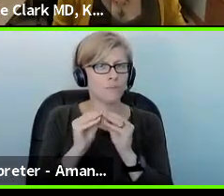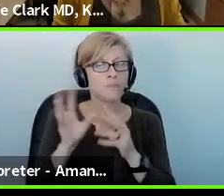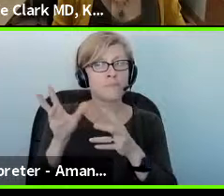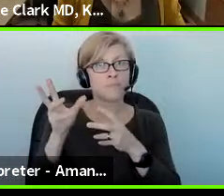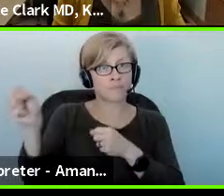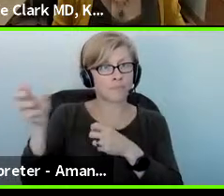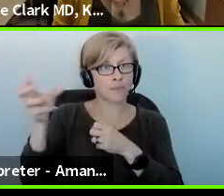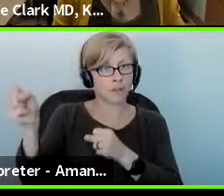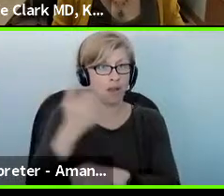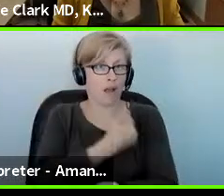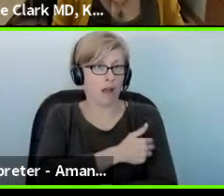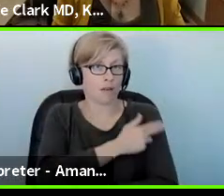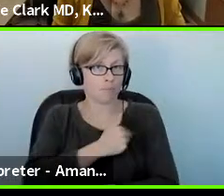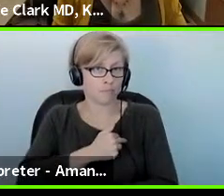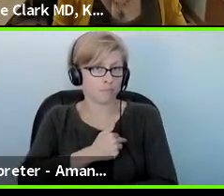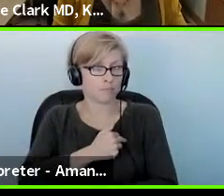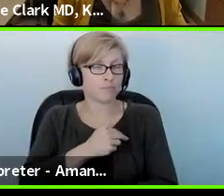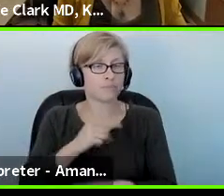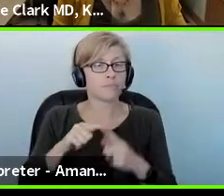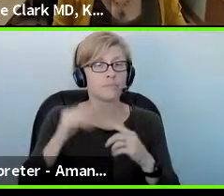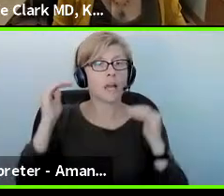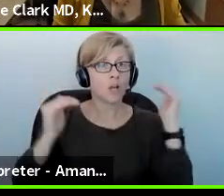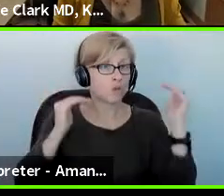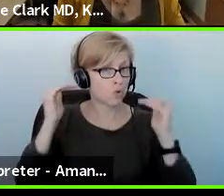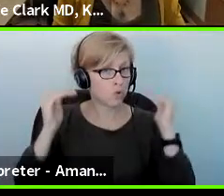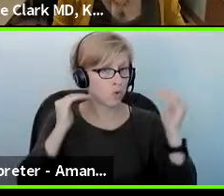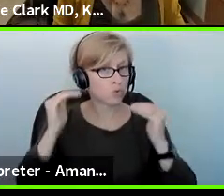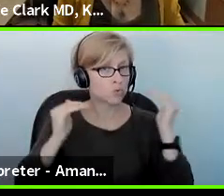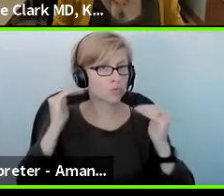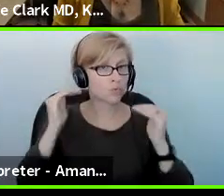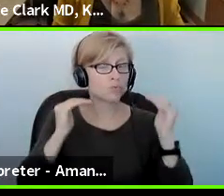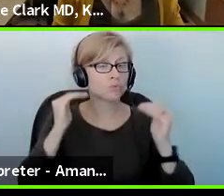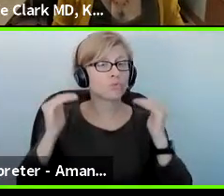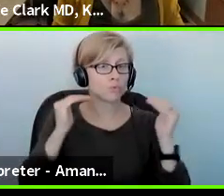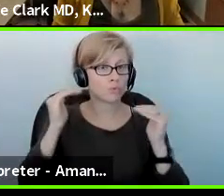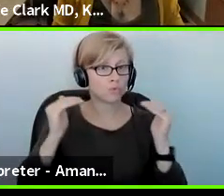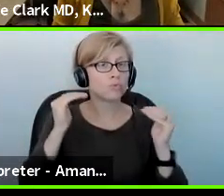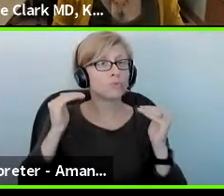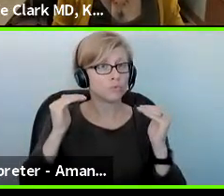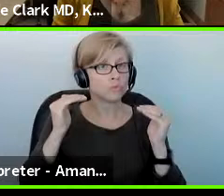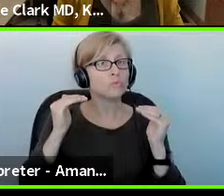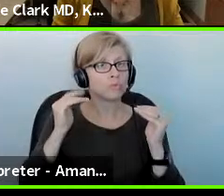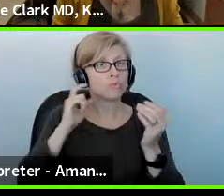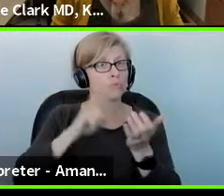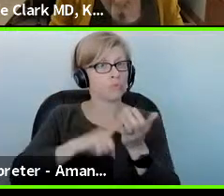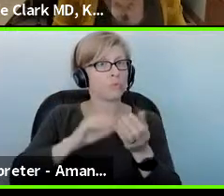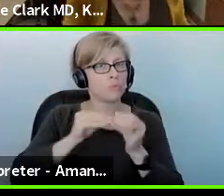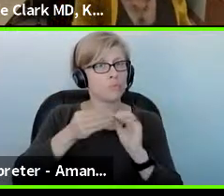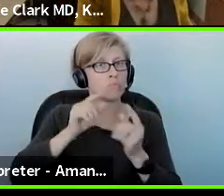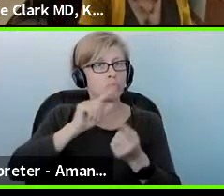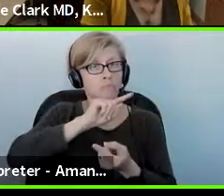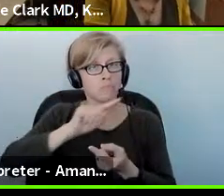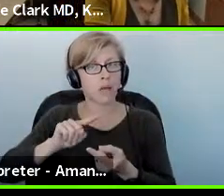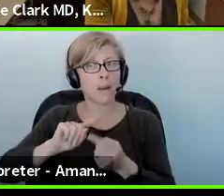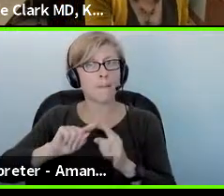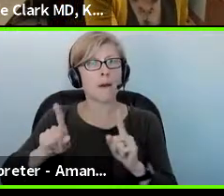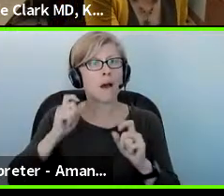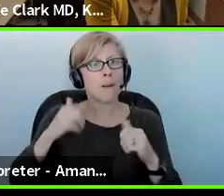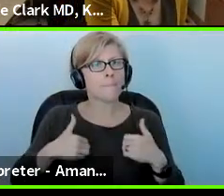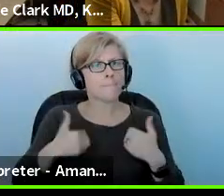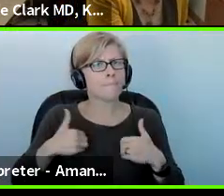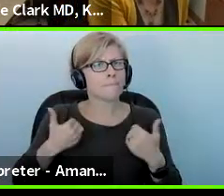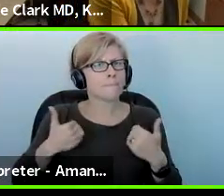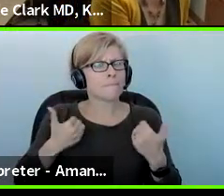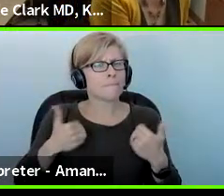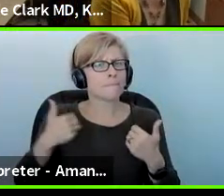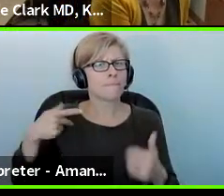Hospitalizations, big picture, adults slowly but going down, but the number of pediatric